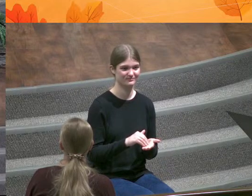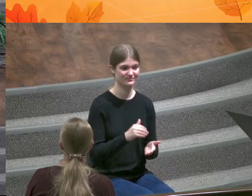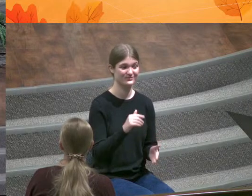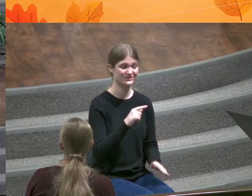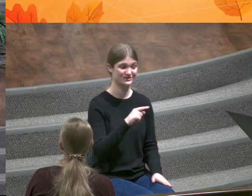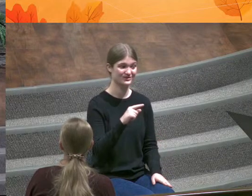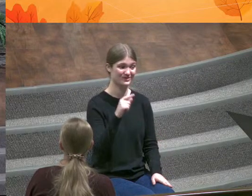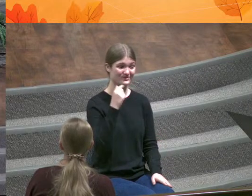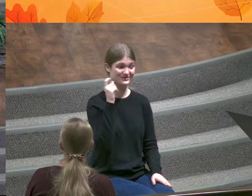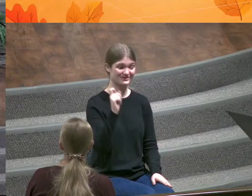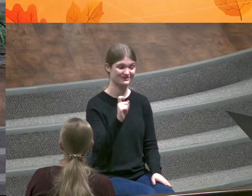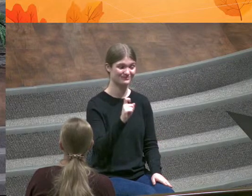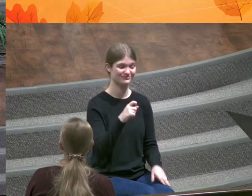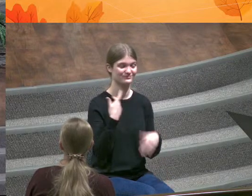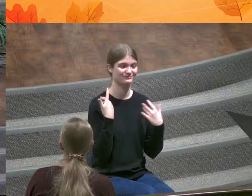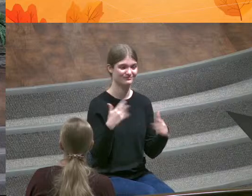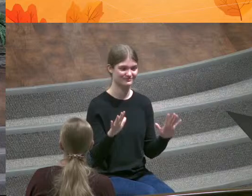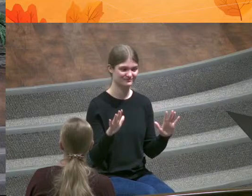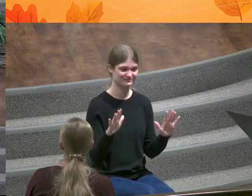You got to finish.